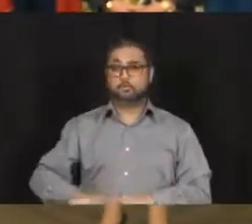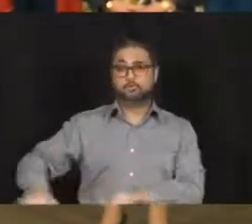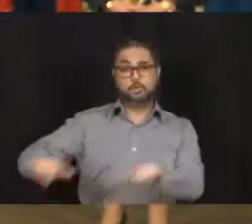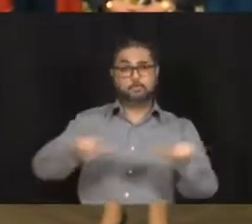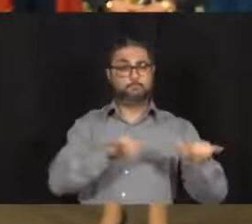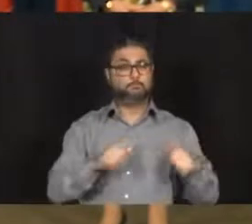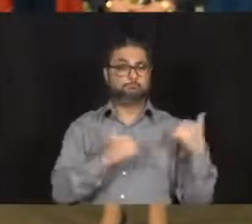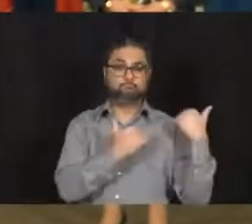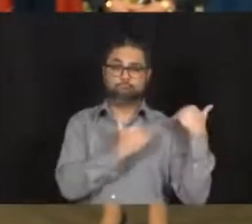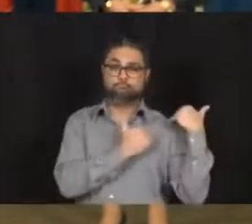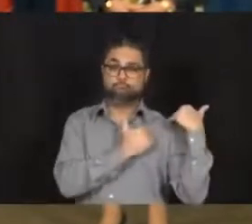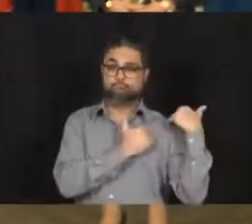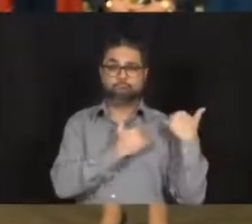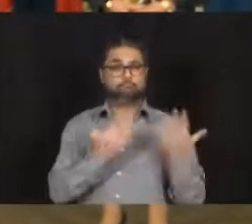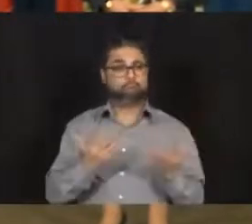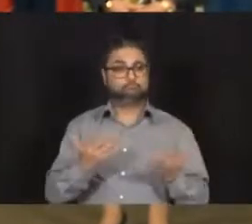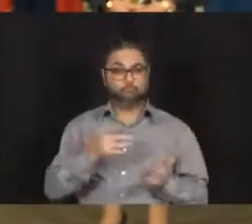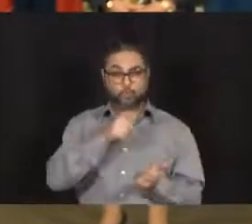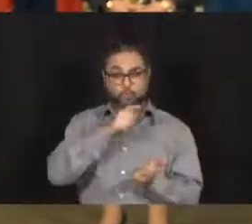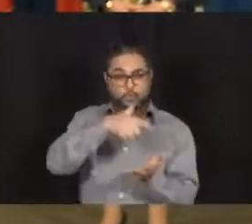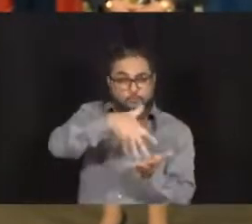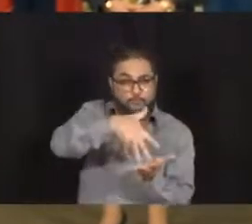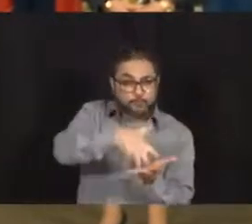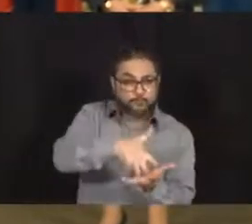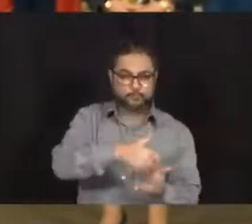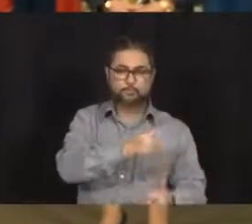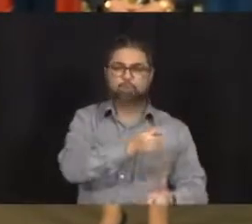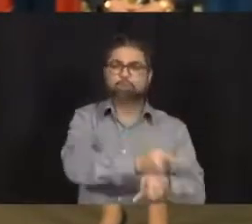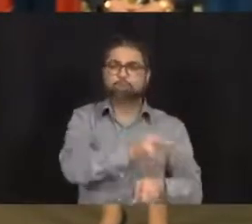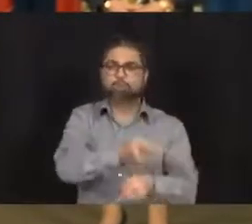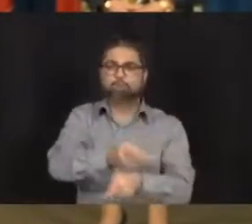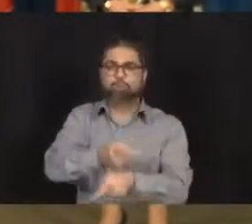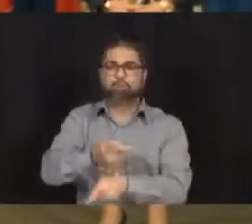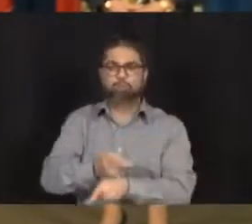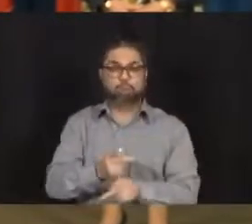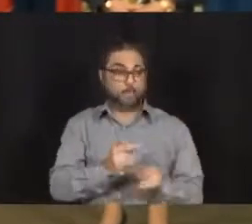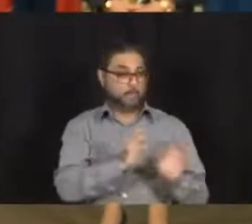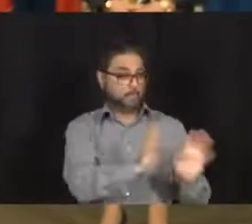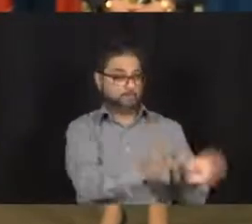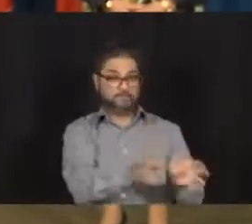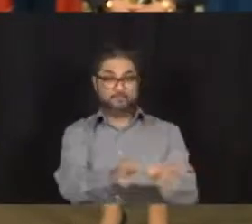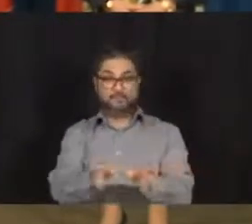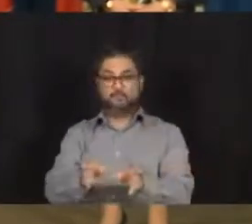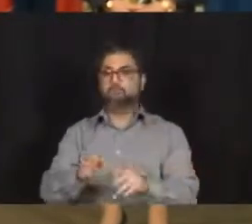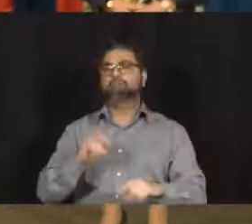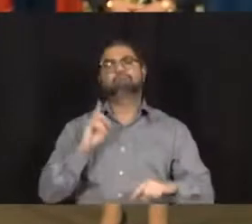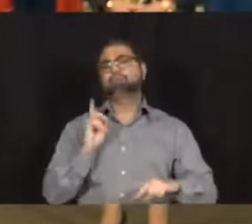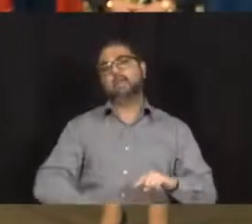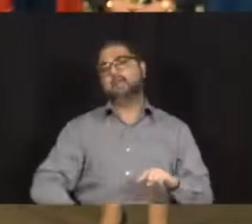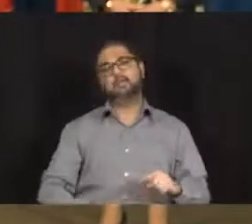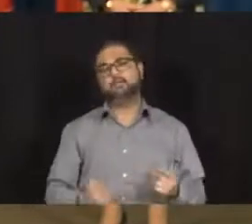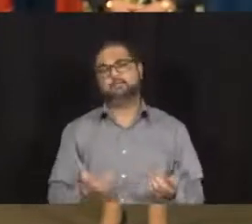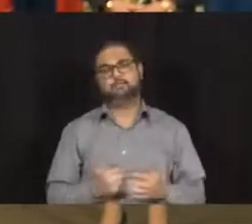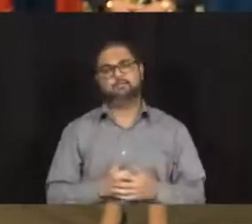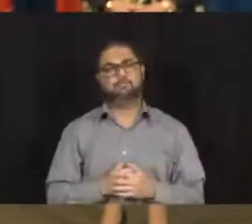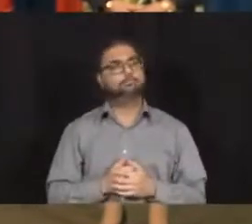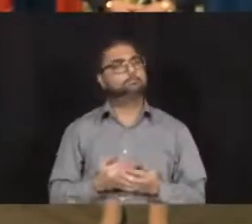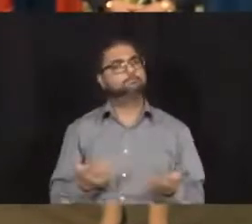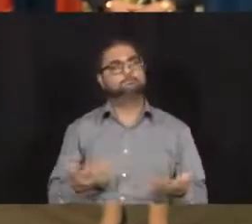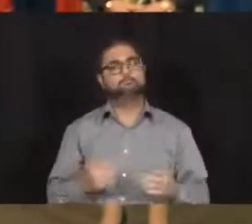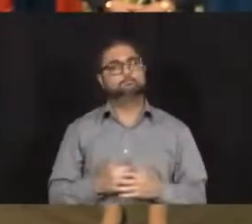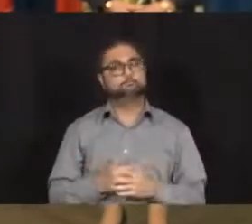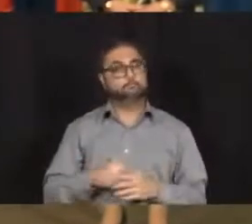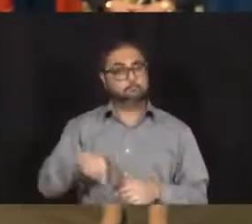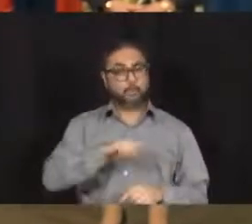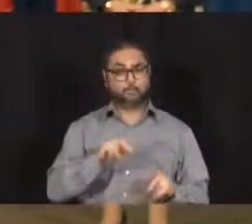out there. They're relying on us. We just can't leave people in beds. You know, these are people that